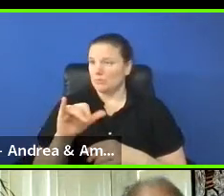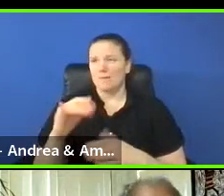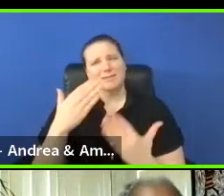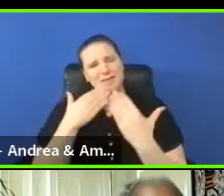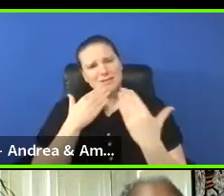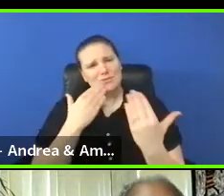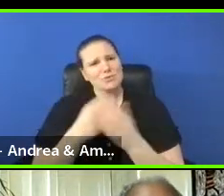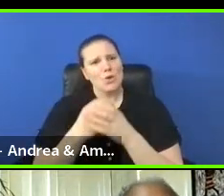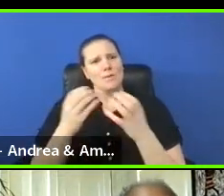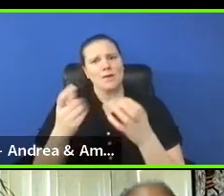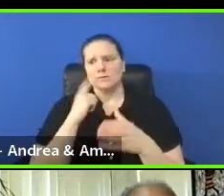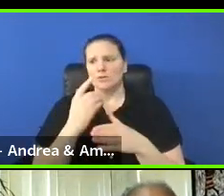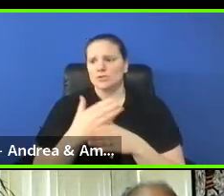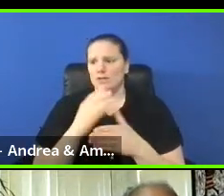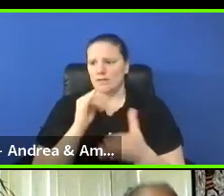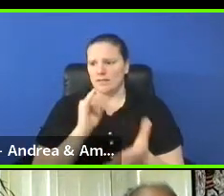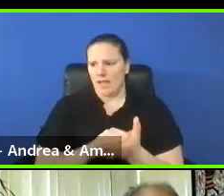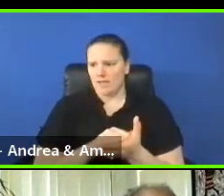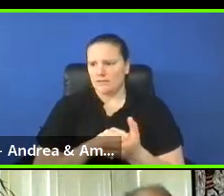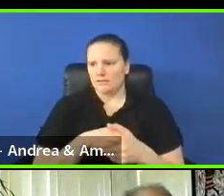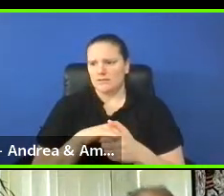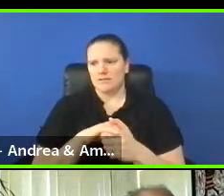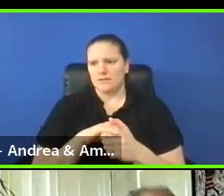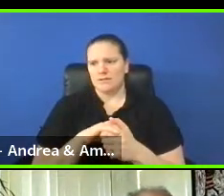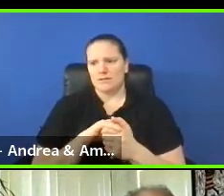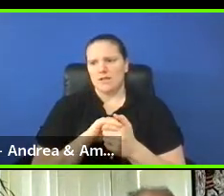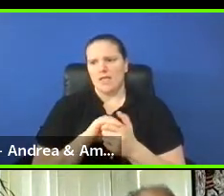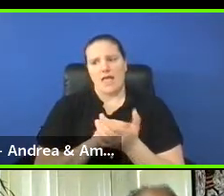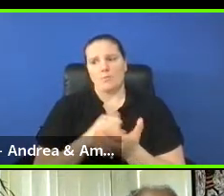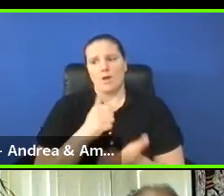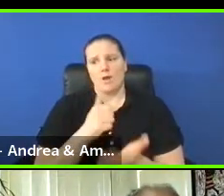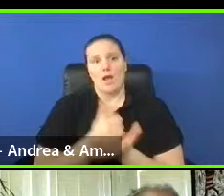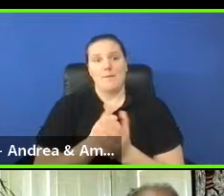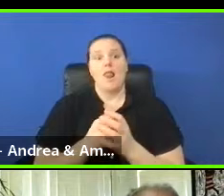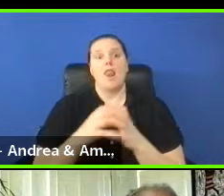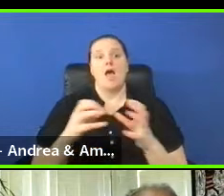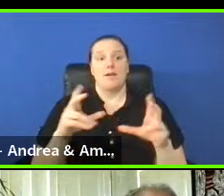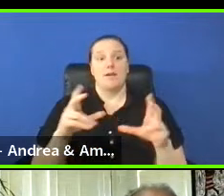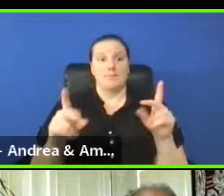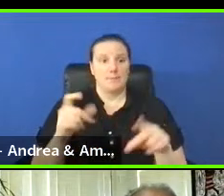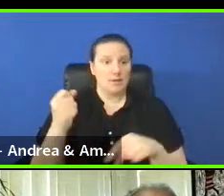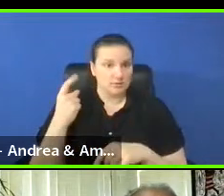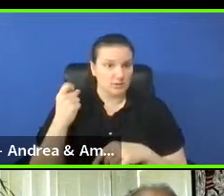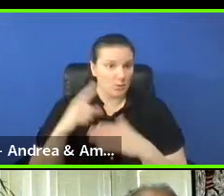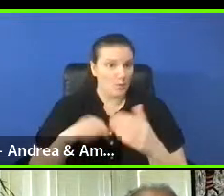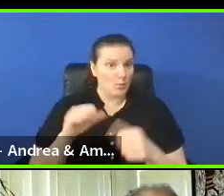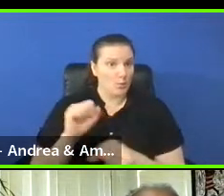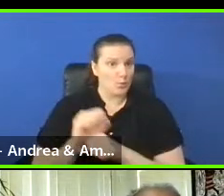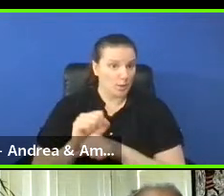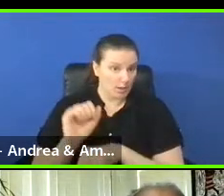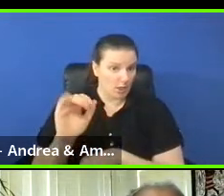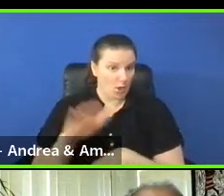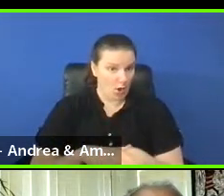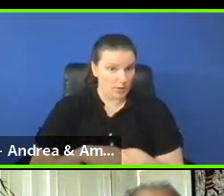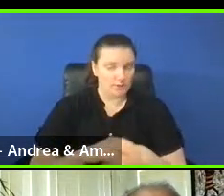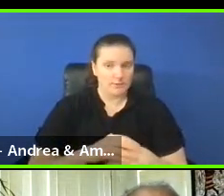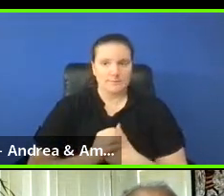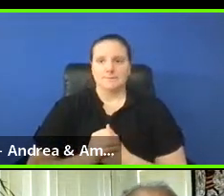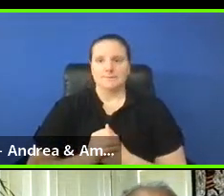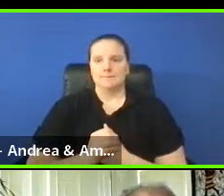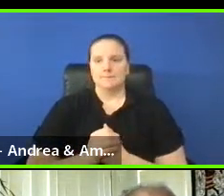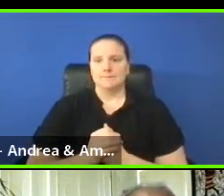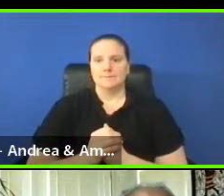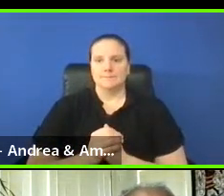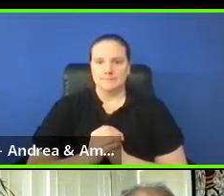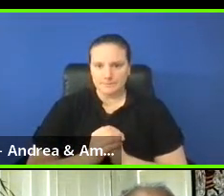very much for sharing that. That is going to help a lot of people understand what we're working on. Okay. You're very And if I